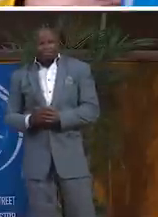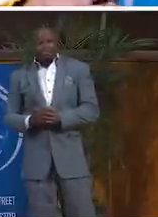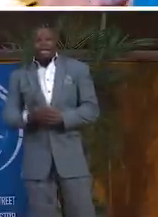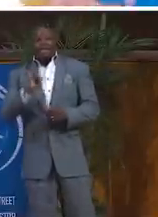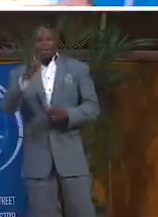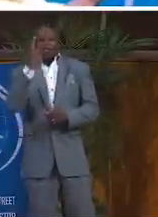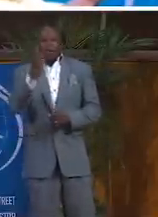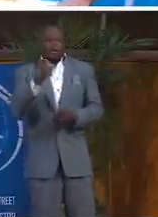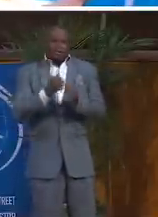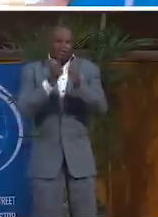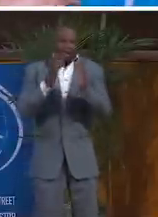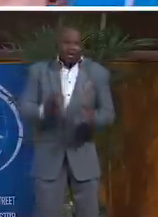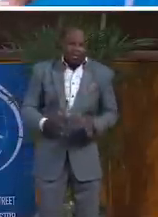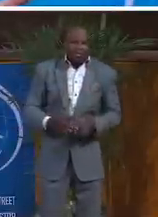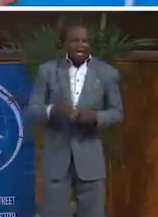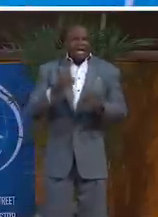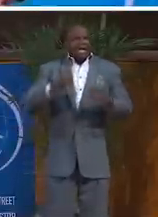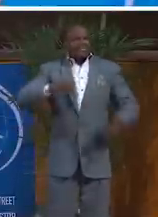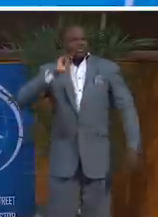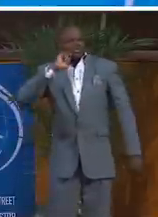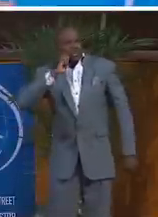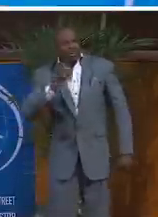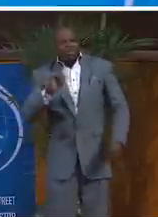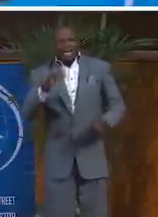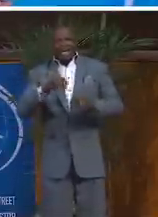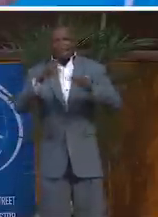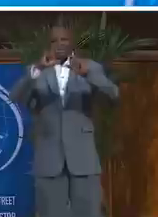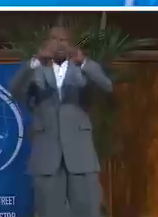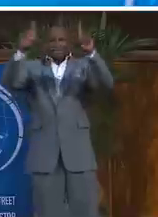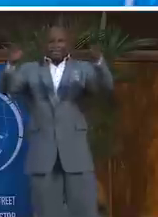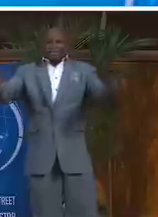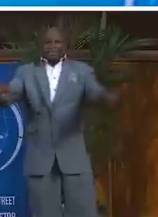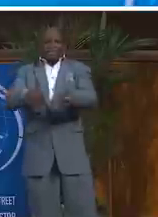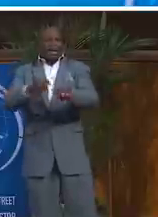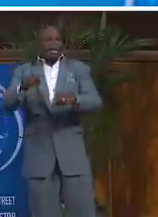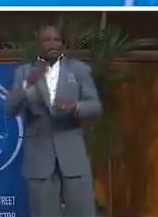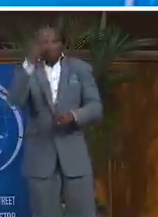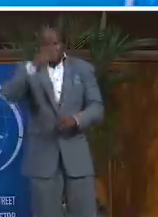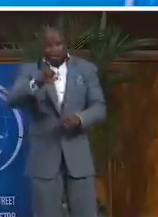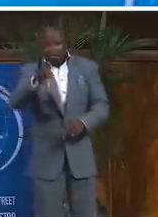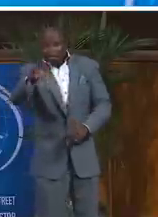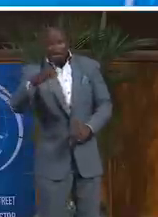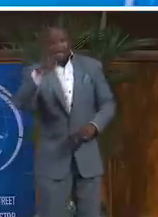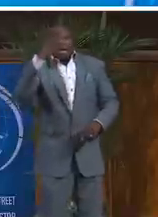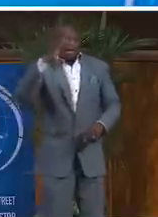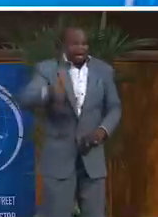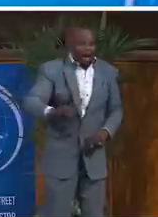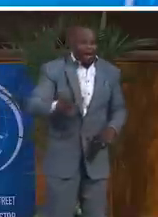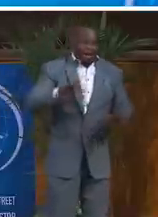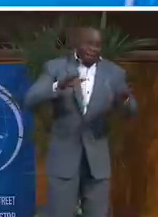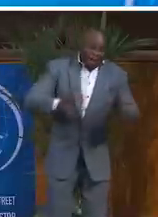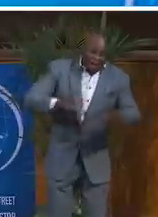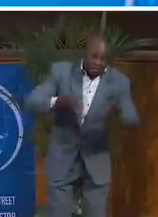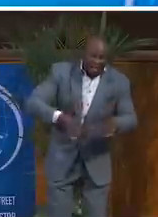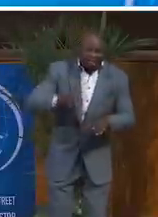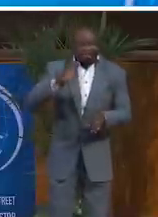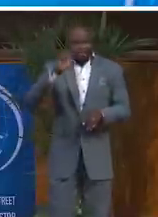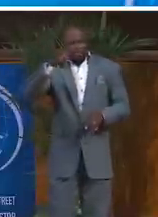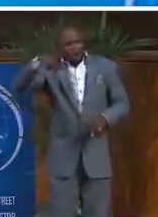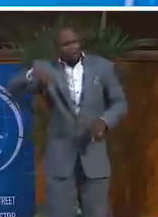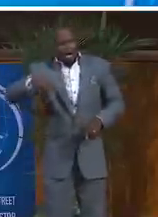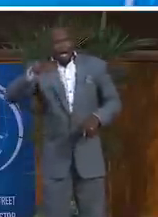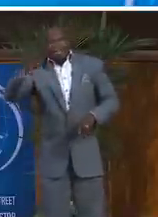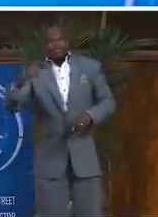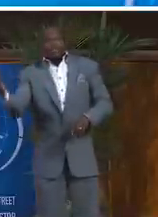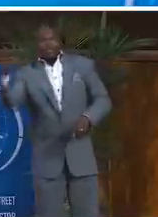that one of these followers had the nerve to have a sign in their yard that said, God bows down to Trump. I need you to